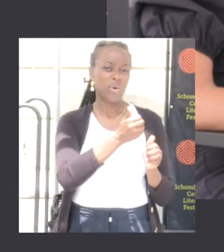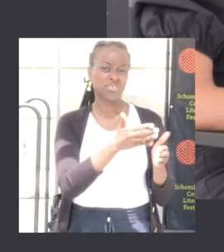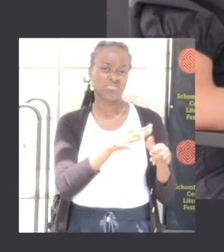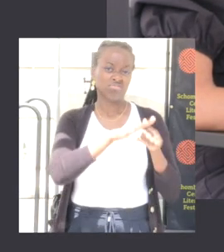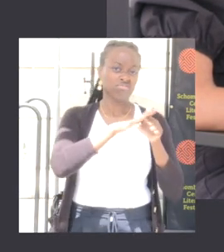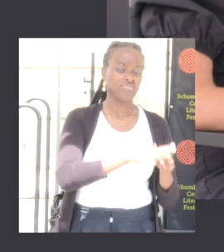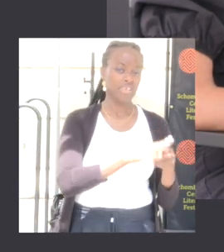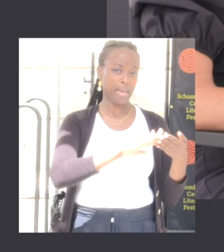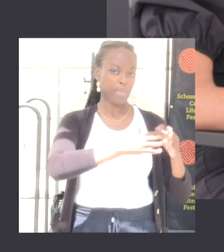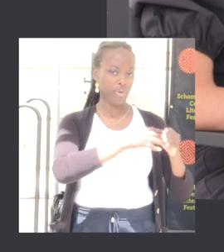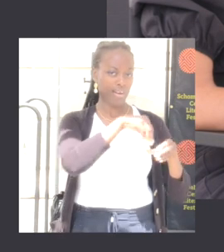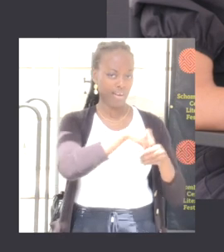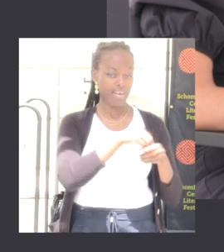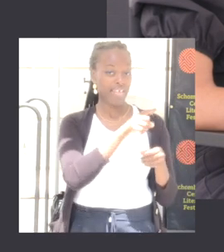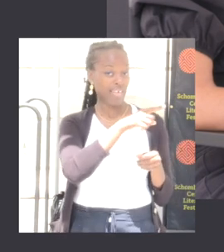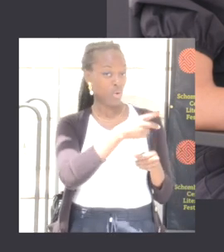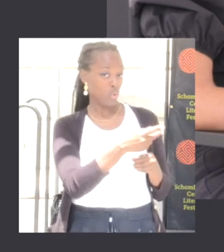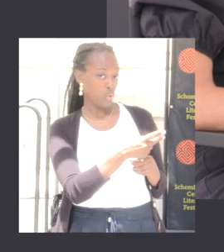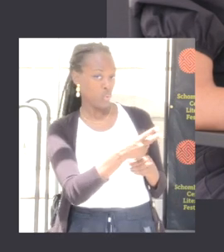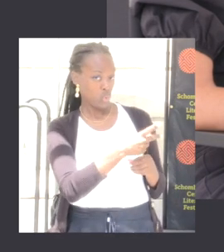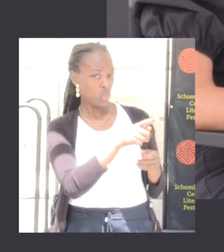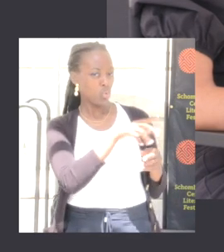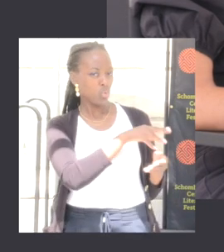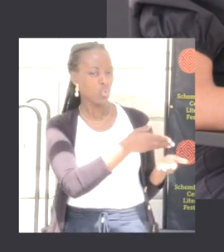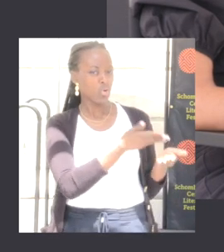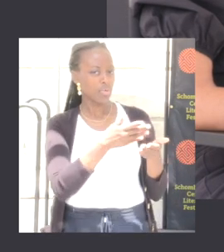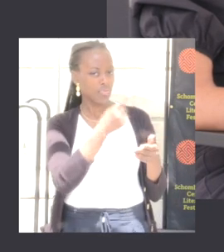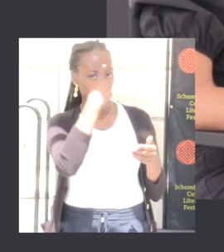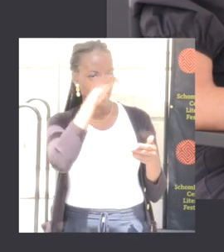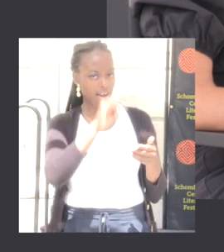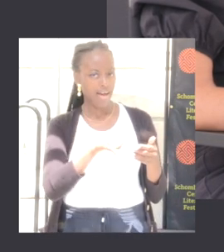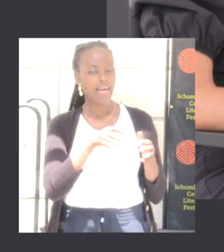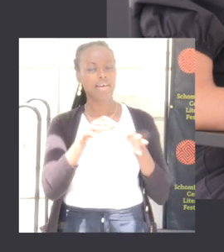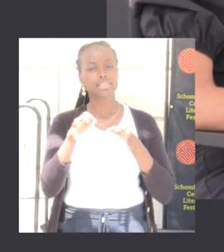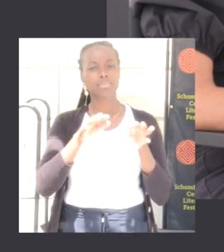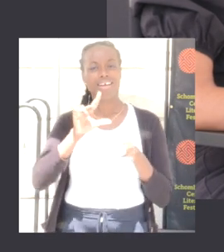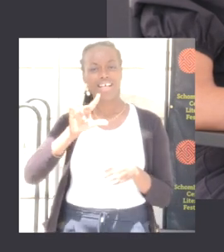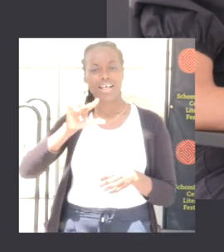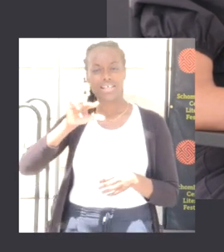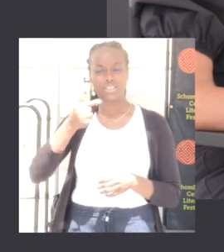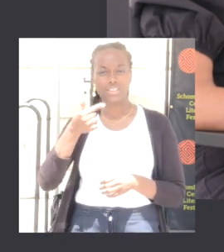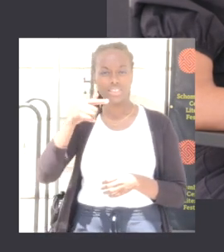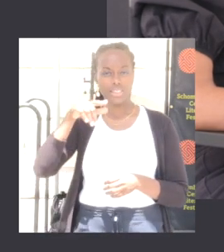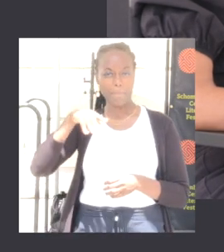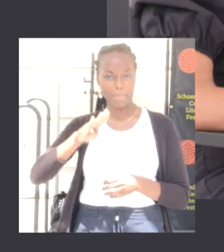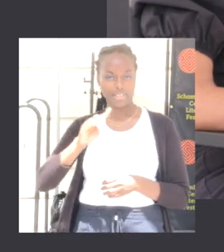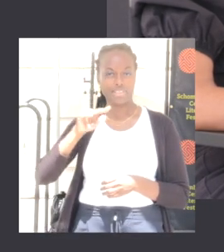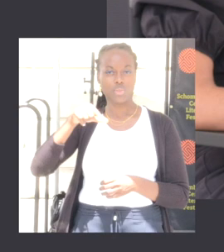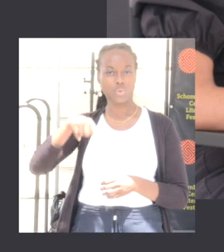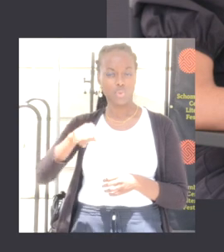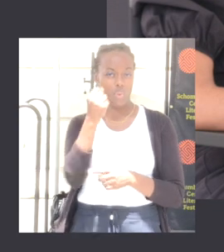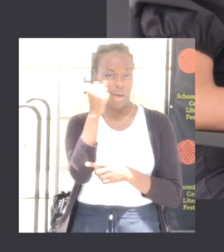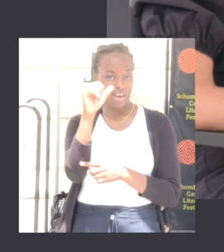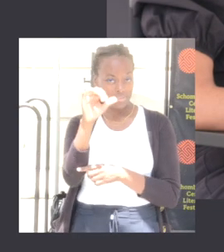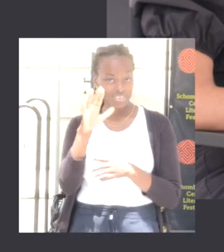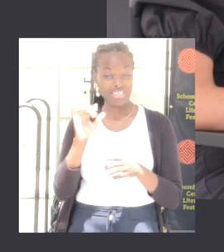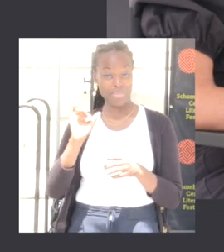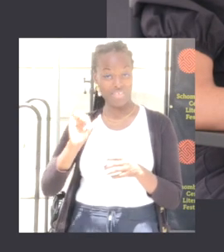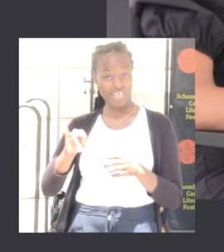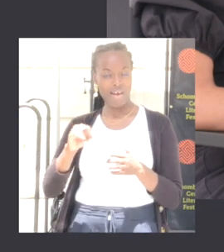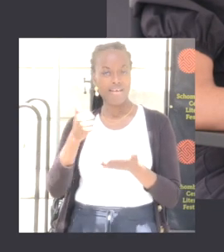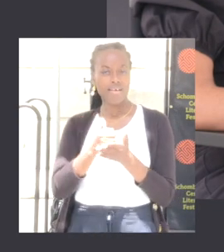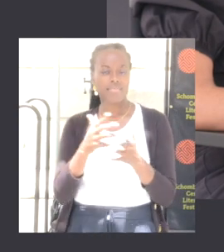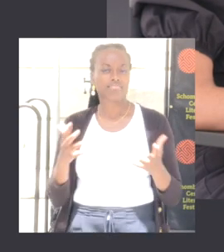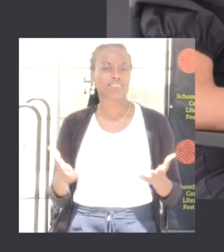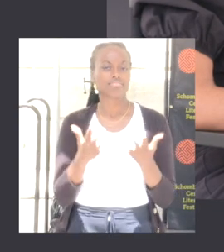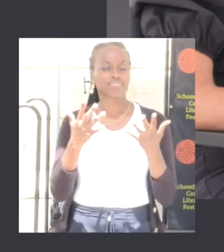Jones lead us in a timely conversation about how LGBTQ activism is the vanguard of creating vibrant culture,